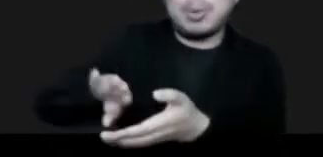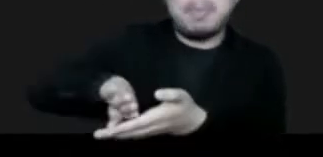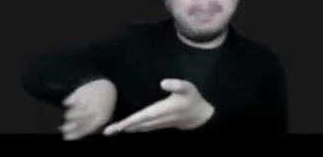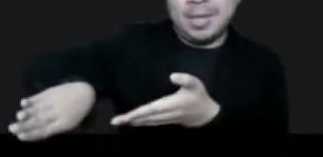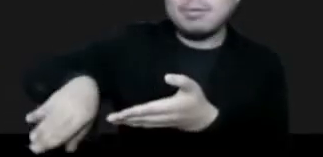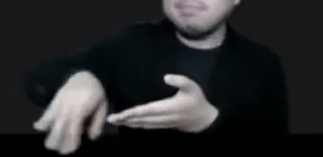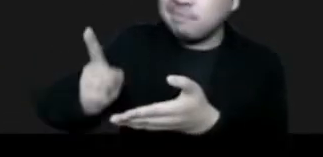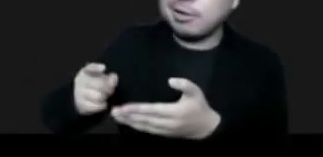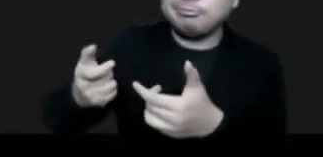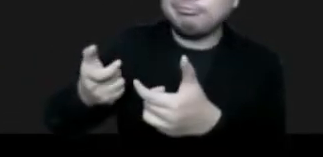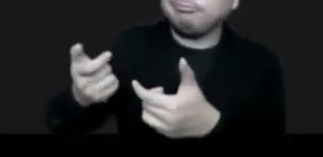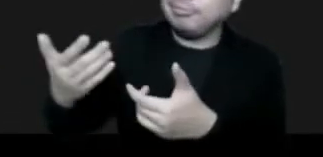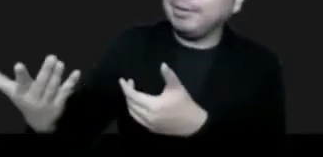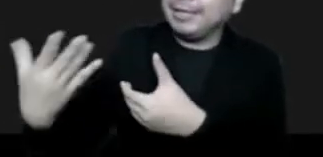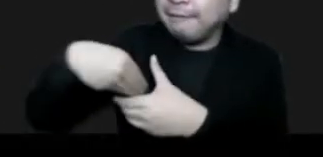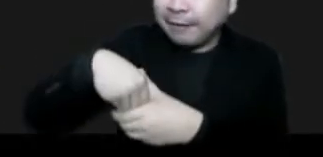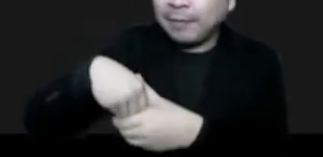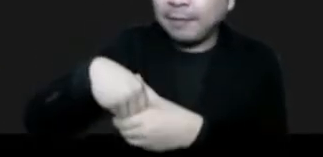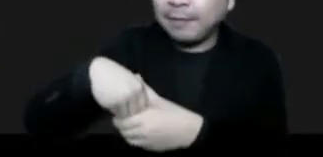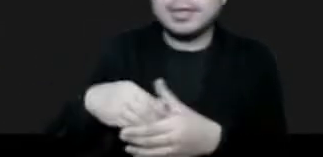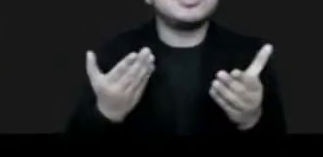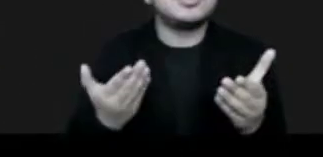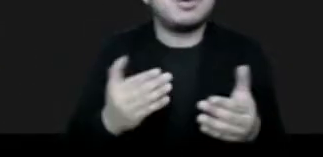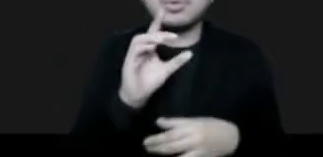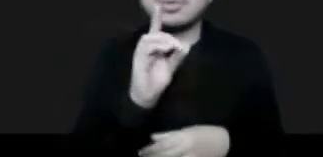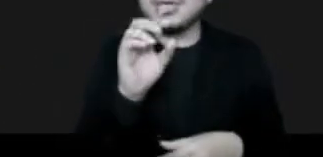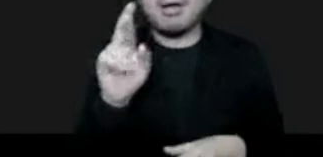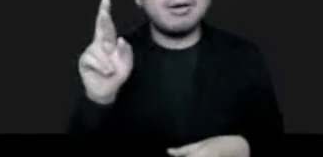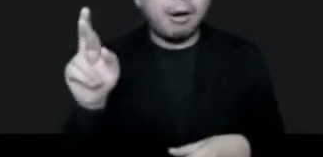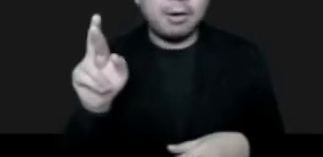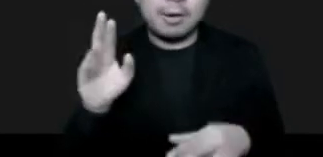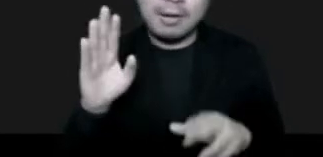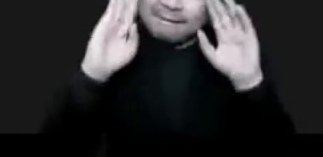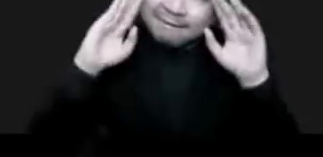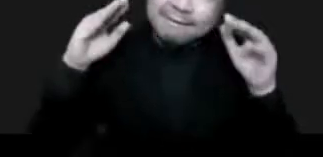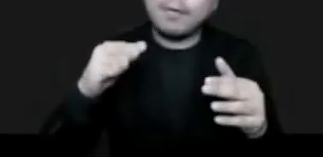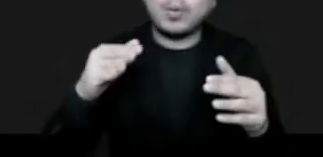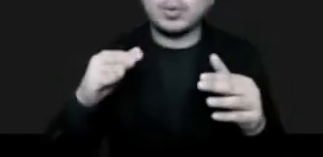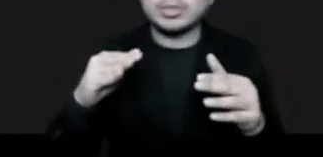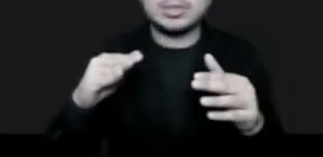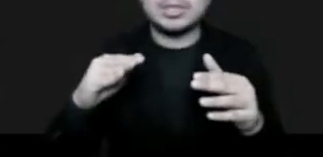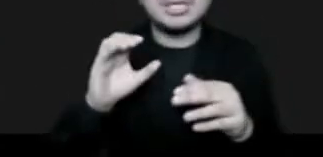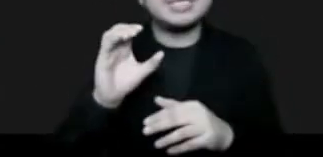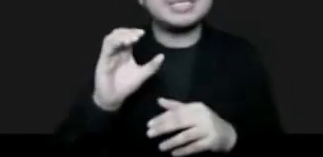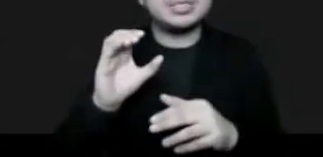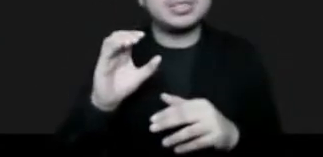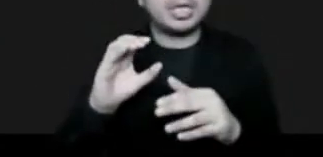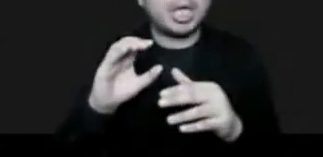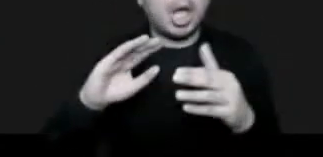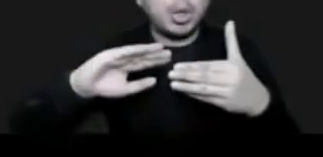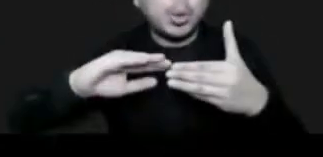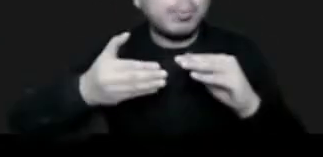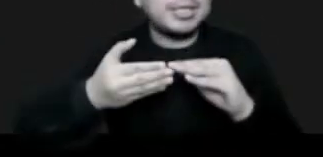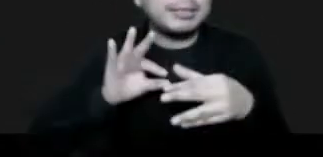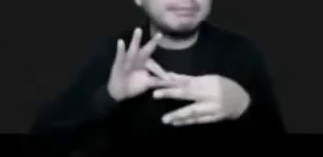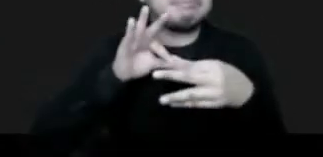DRR is emphasis on community-based disaster risk management, where we are involving the